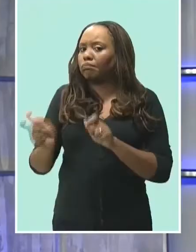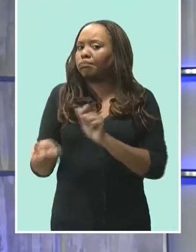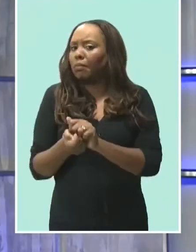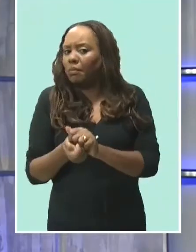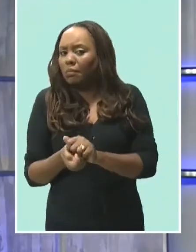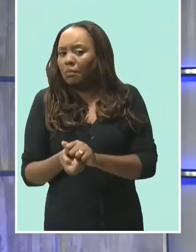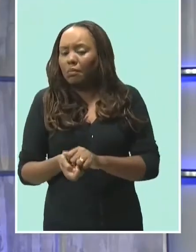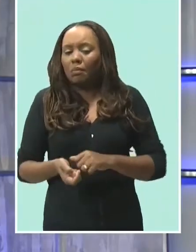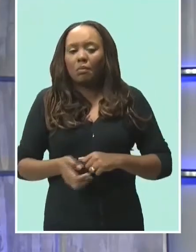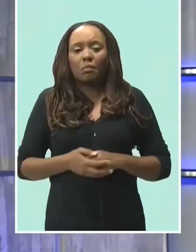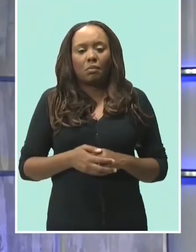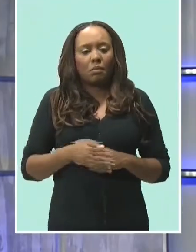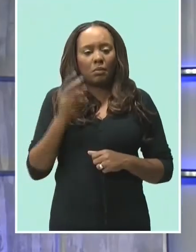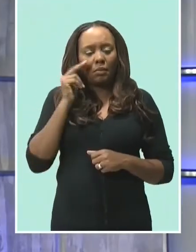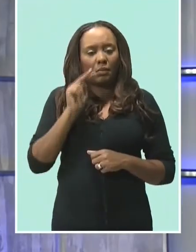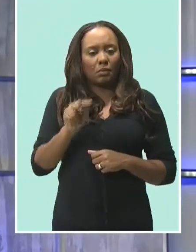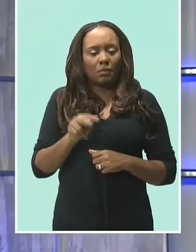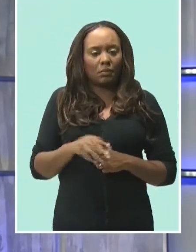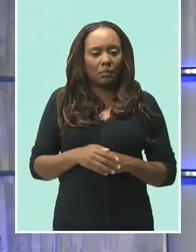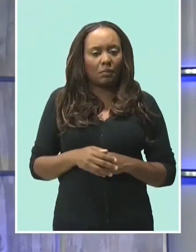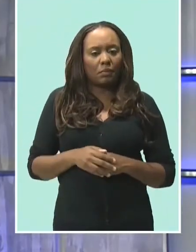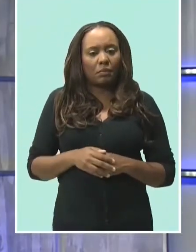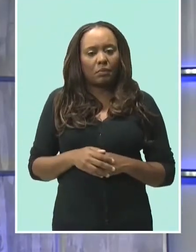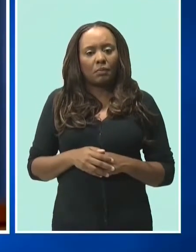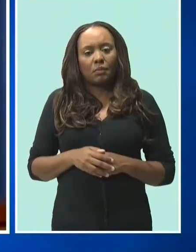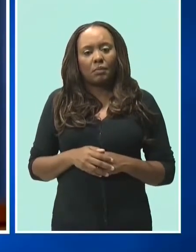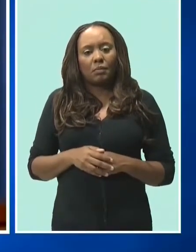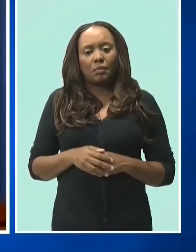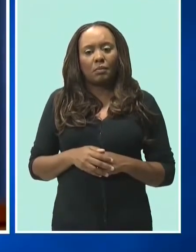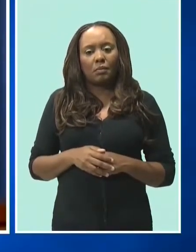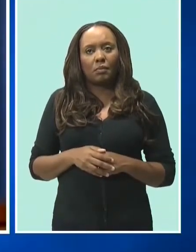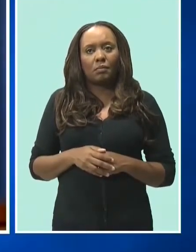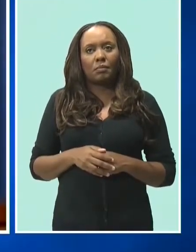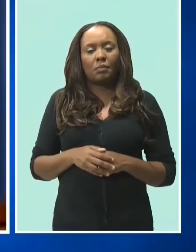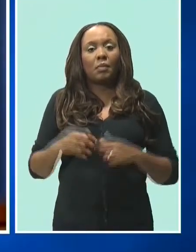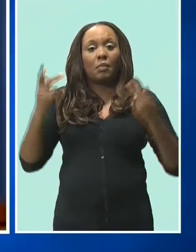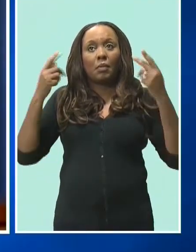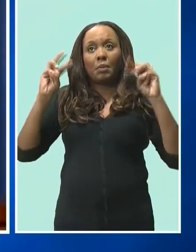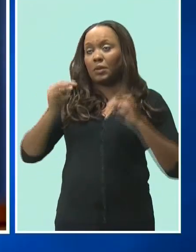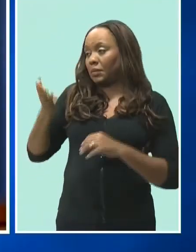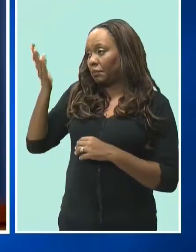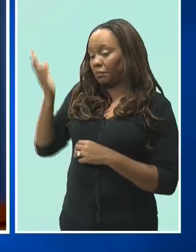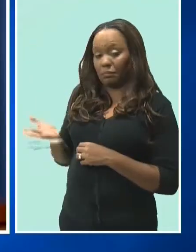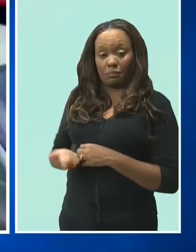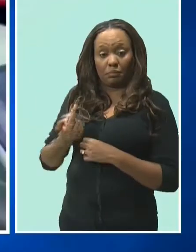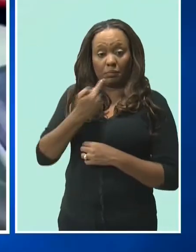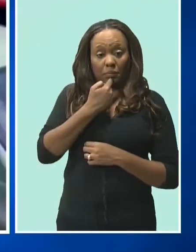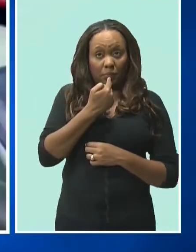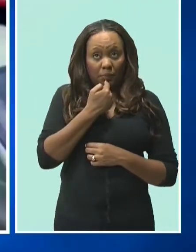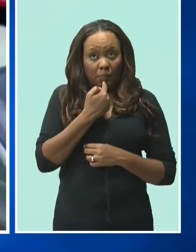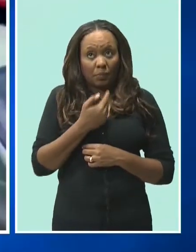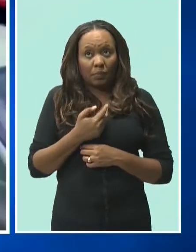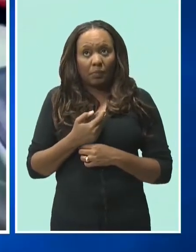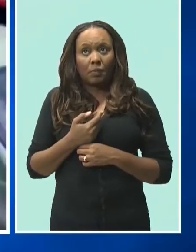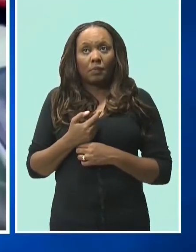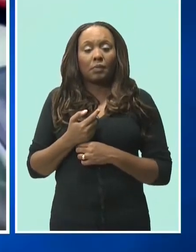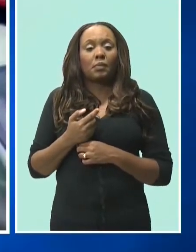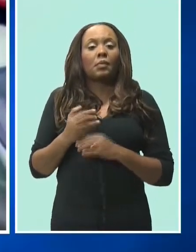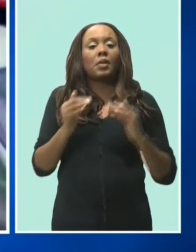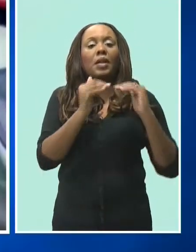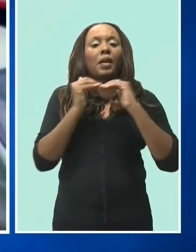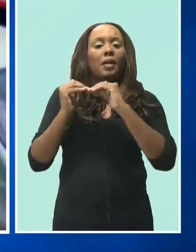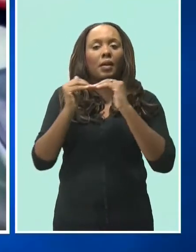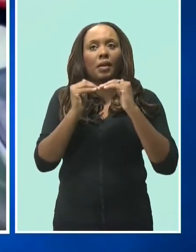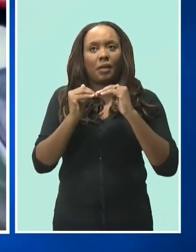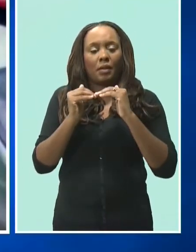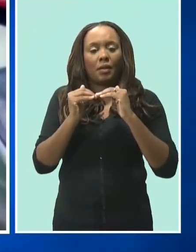and revenge. TTT reports. Prime Minister Dr. Keith Rowley says justice involves the